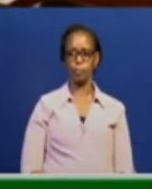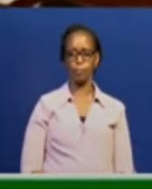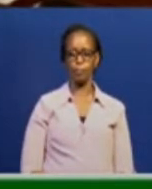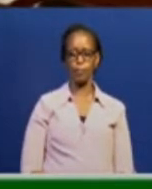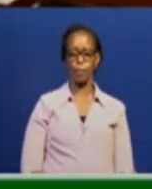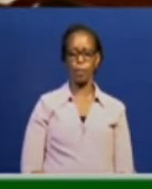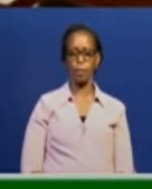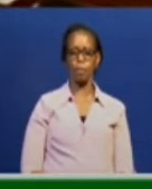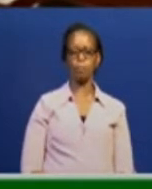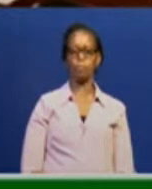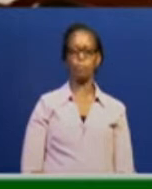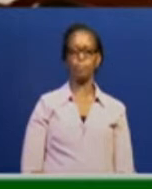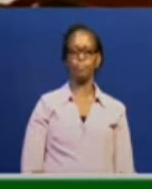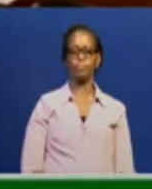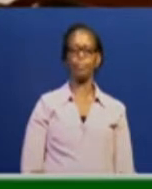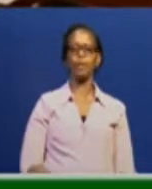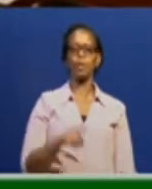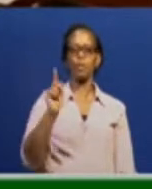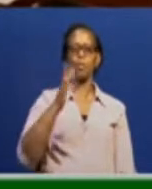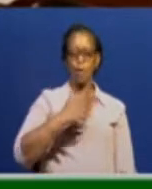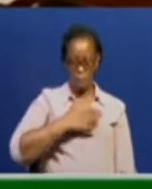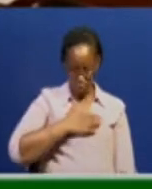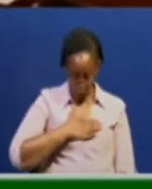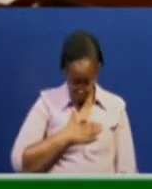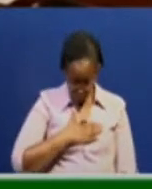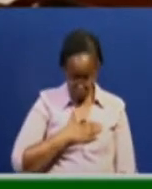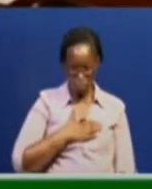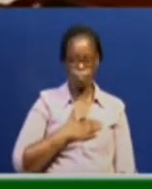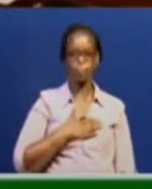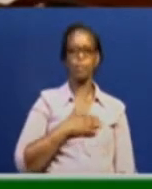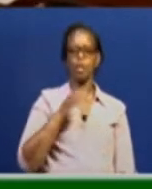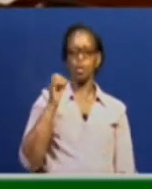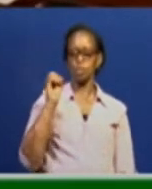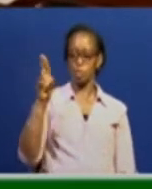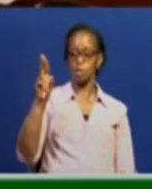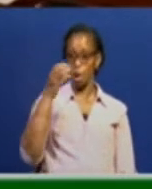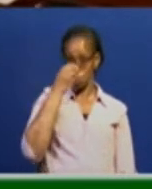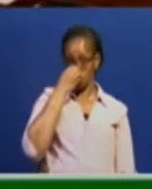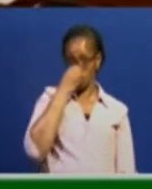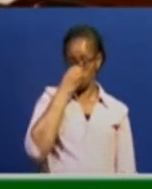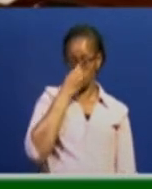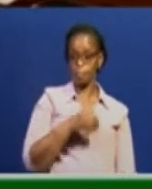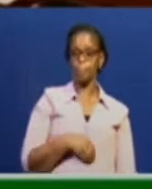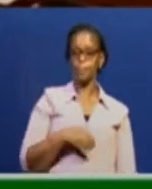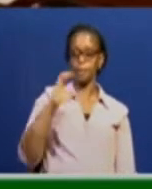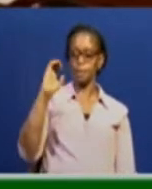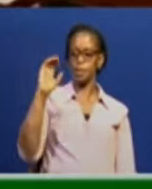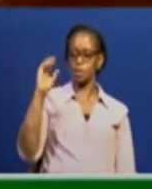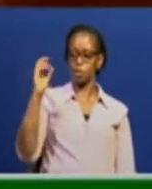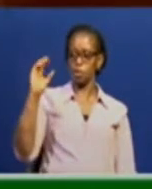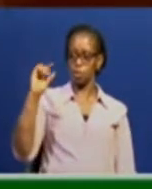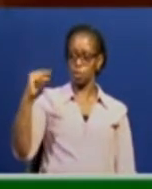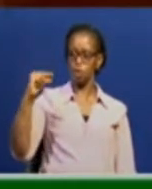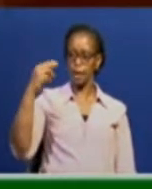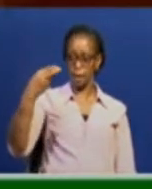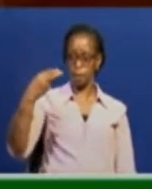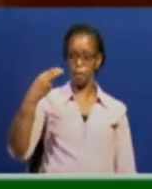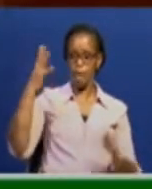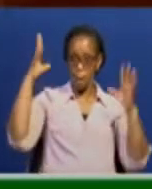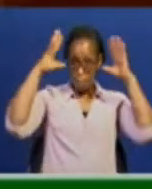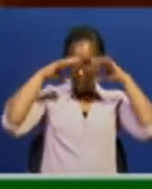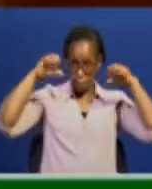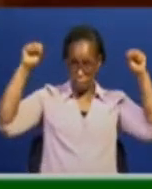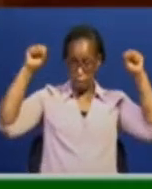Your Excellency, Honorable Dr. William Samoei Ruto, CGH, President of the Republic